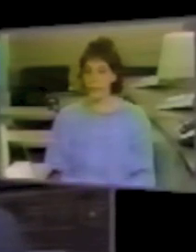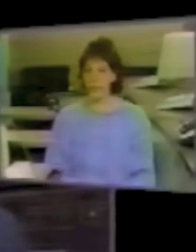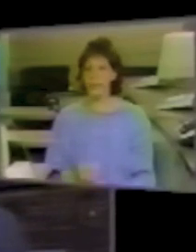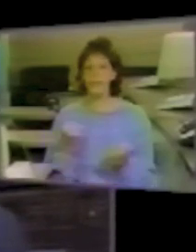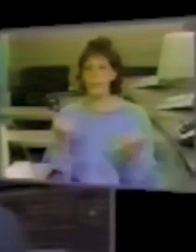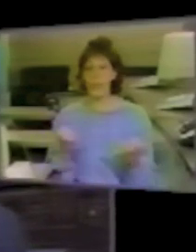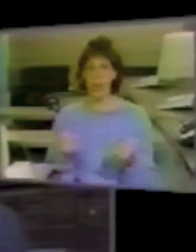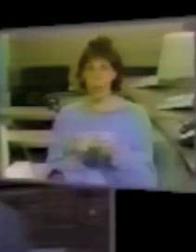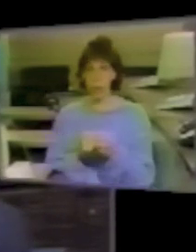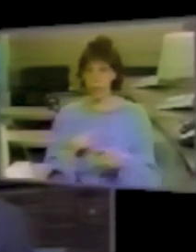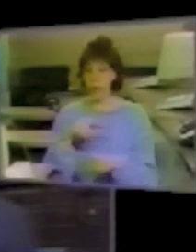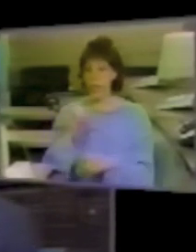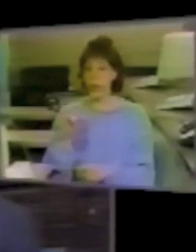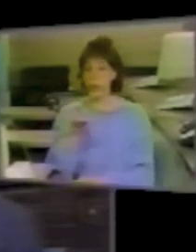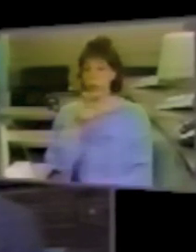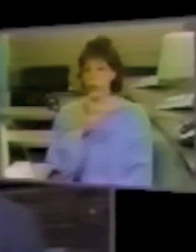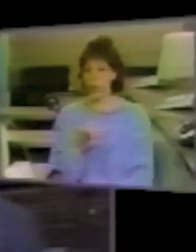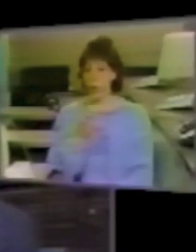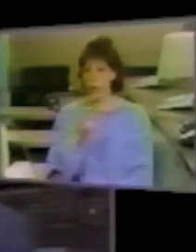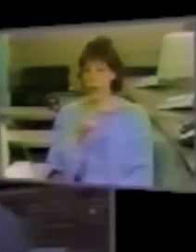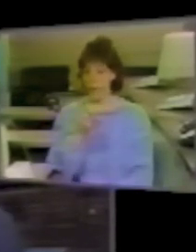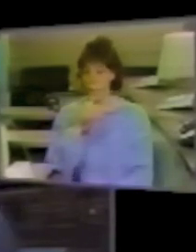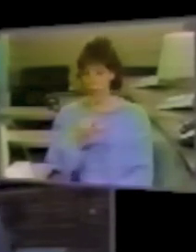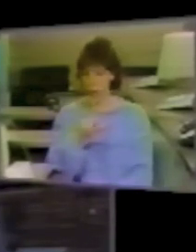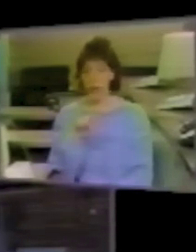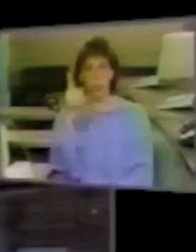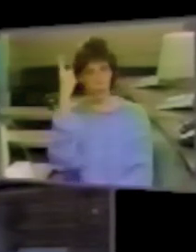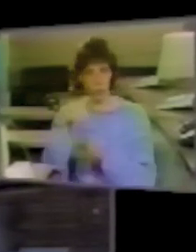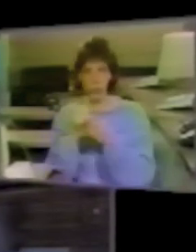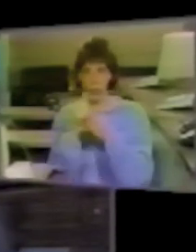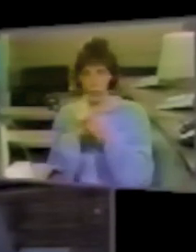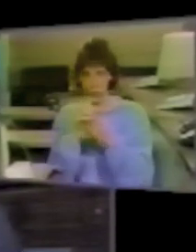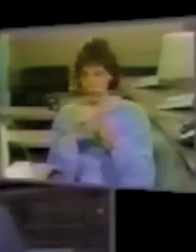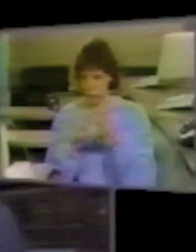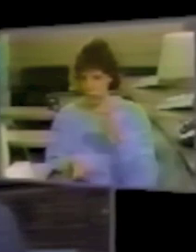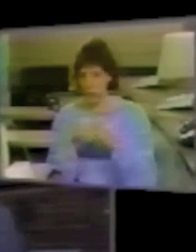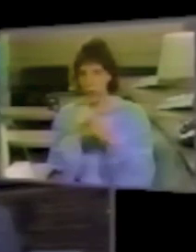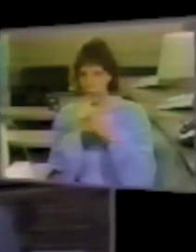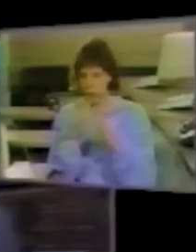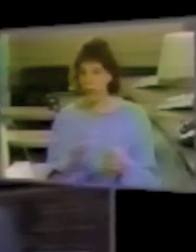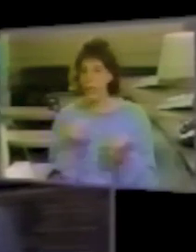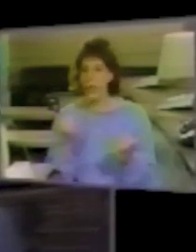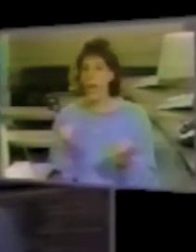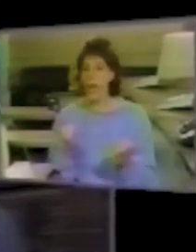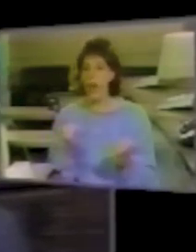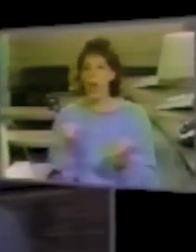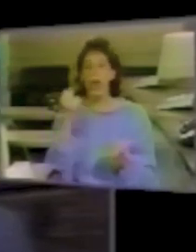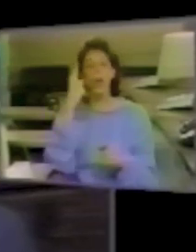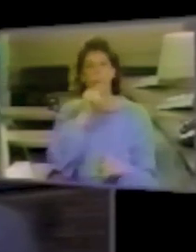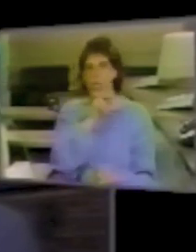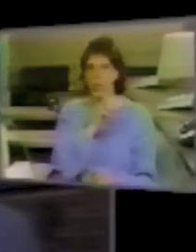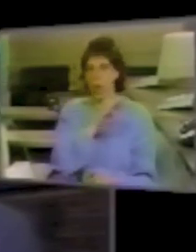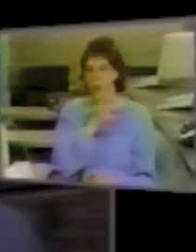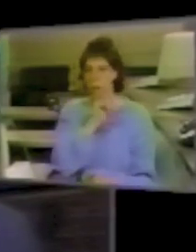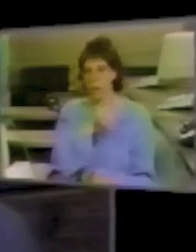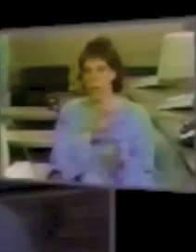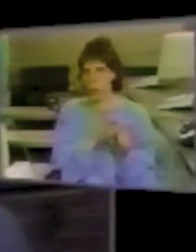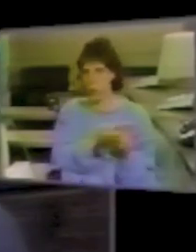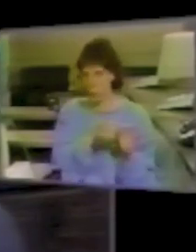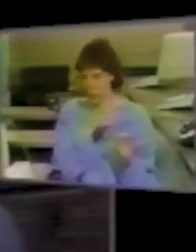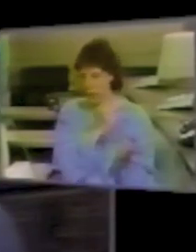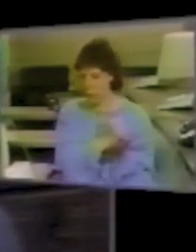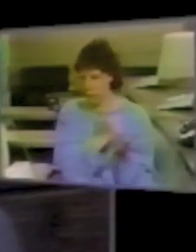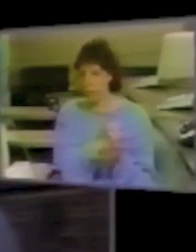With me now is Jerry Covell, who's one of the student leaders. And Jerry, I'm wondering, first of all, with the help of Tom Bull, by the way, who is doing our interpreting for